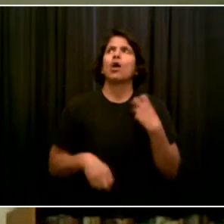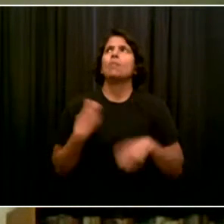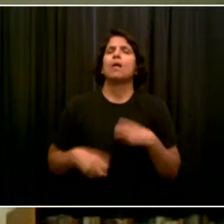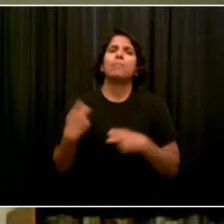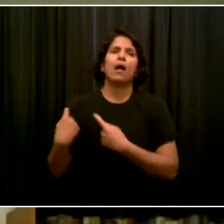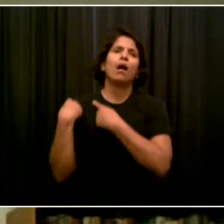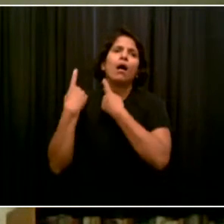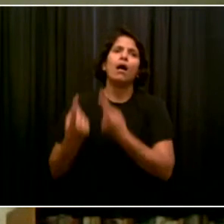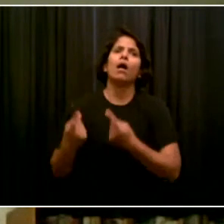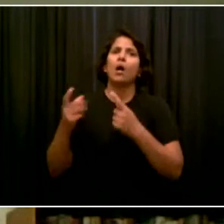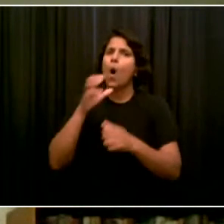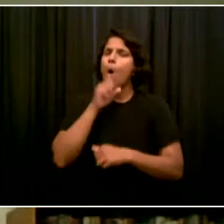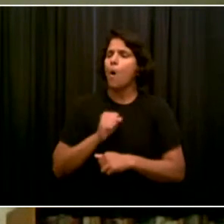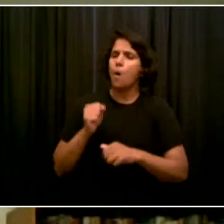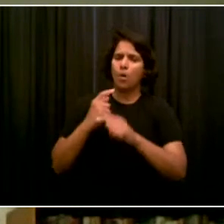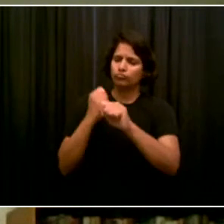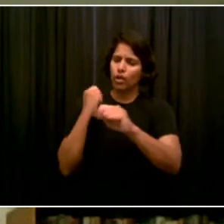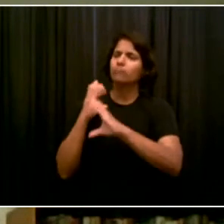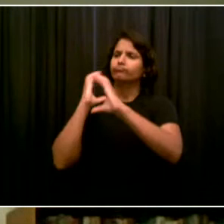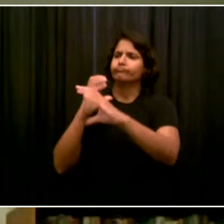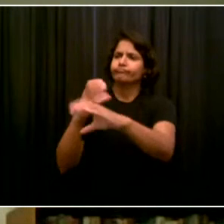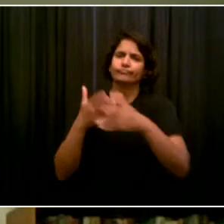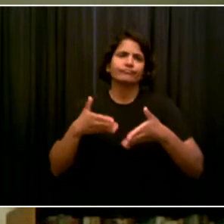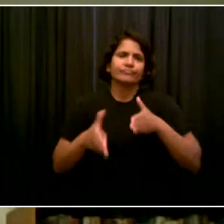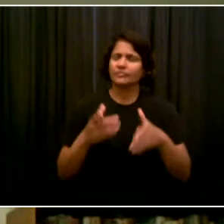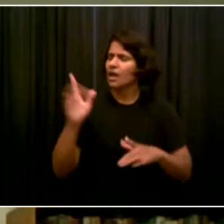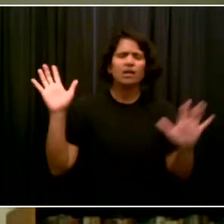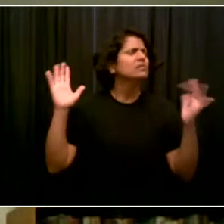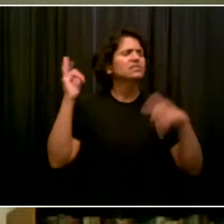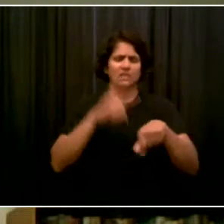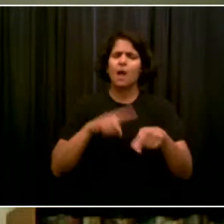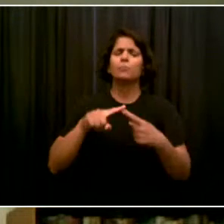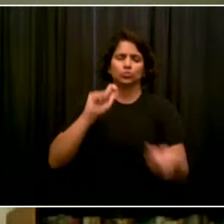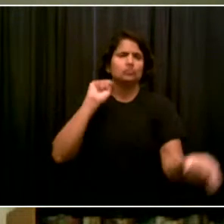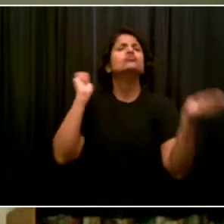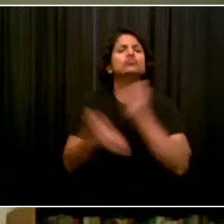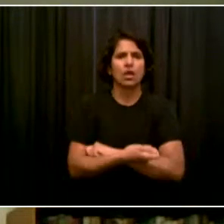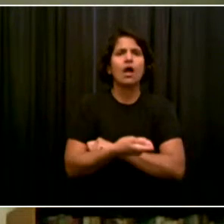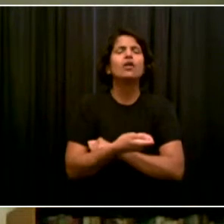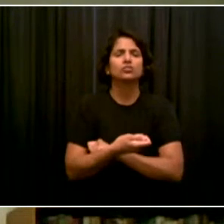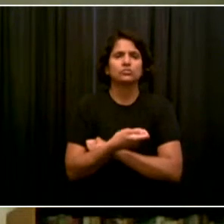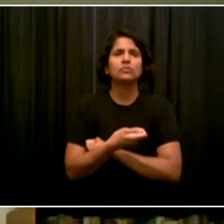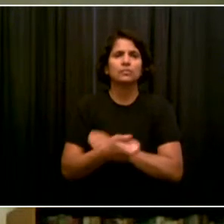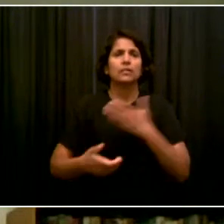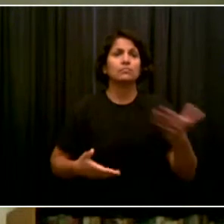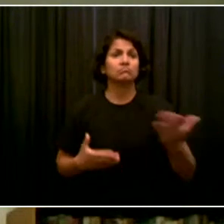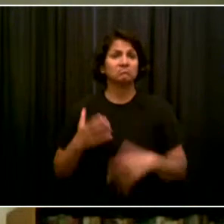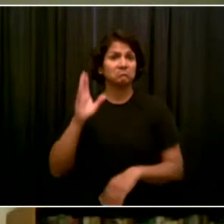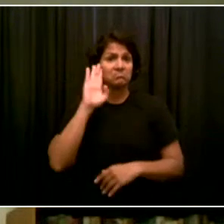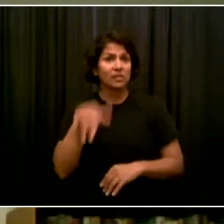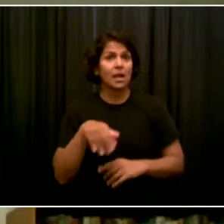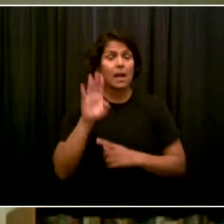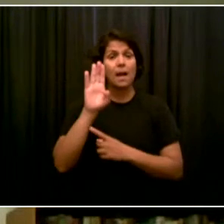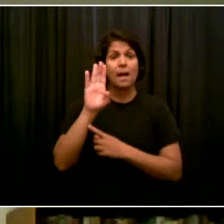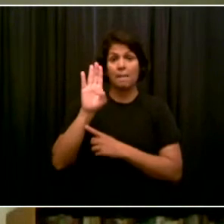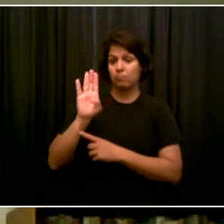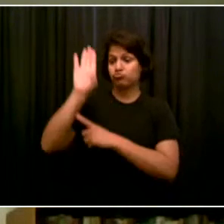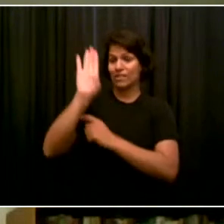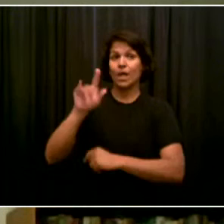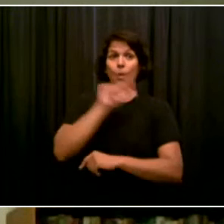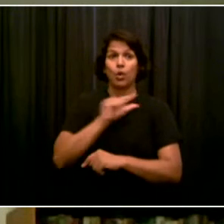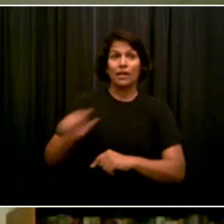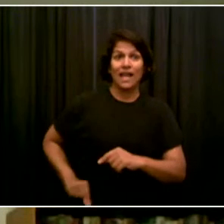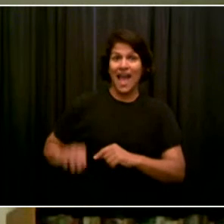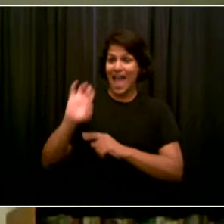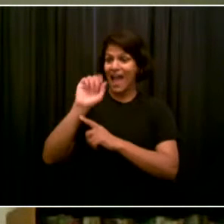and the BQE, which Robert Moses and others jammed through some residential communities in a very